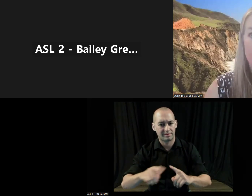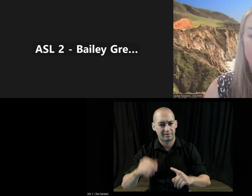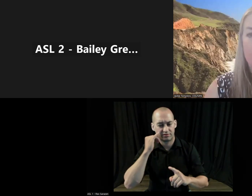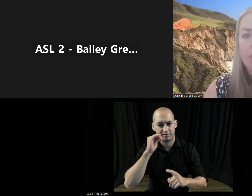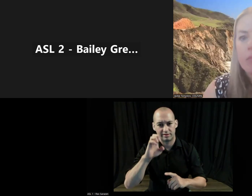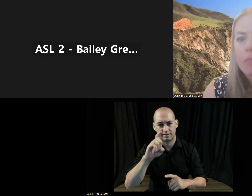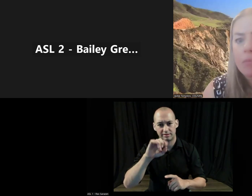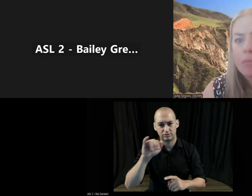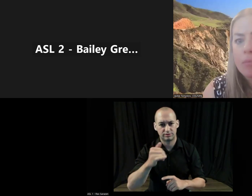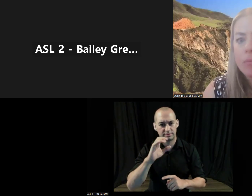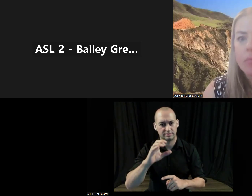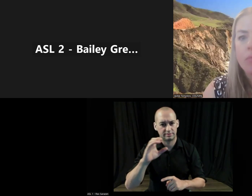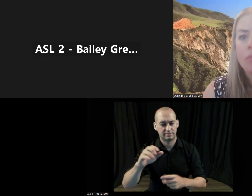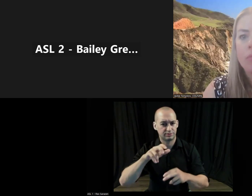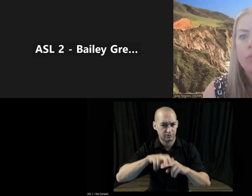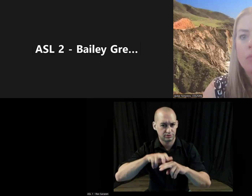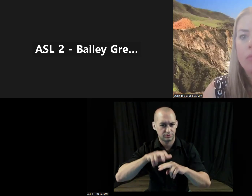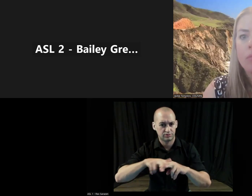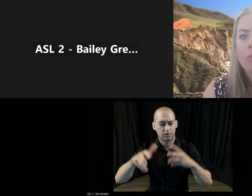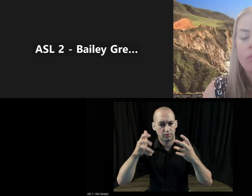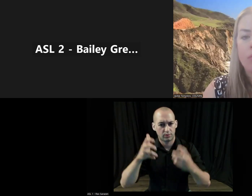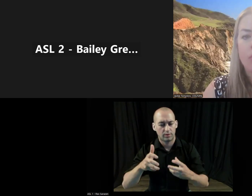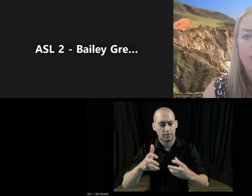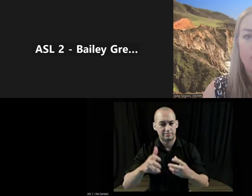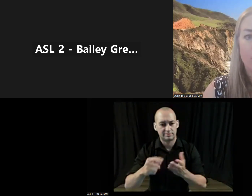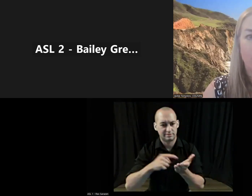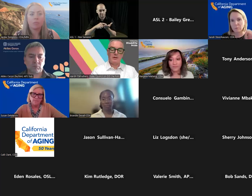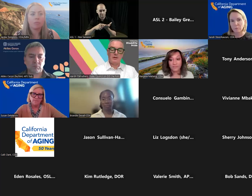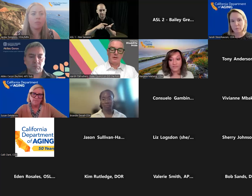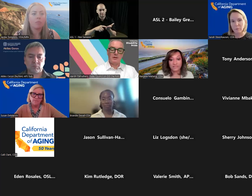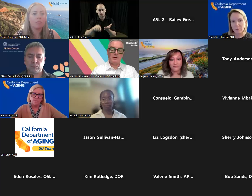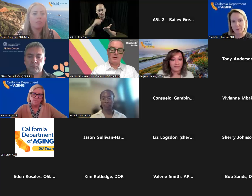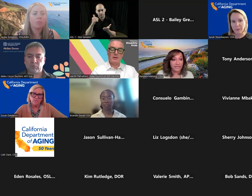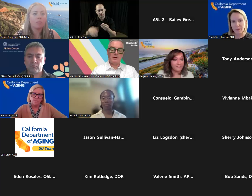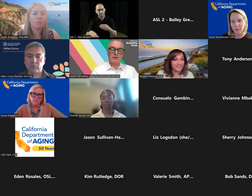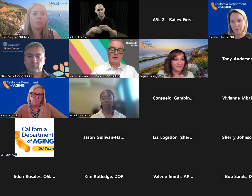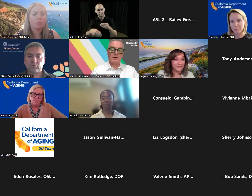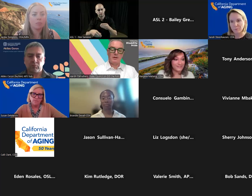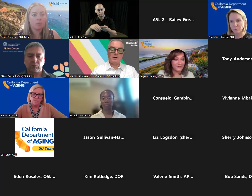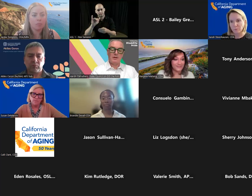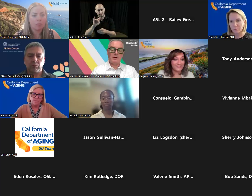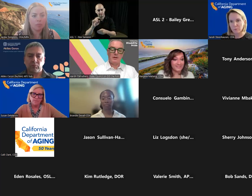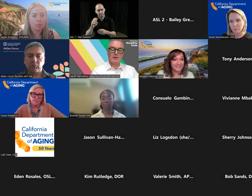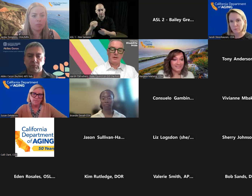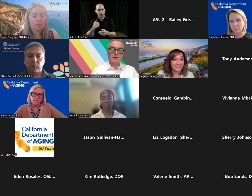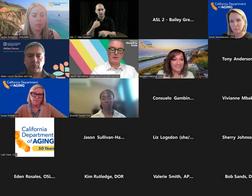EDJCC chairs would like to discuss any other additional items, we definitely have the time to do